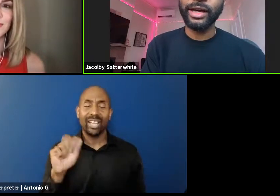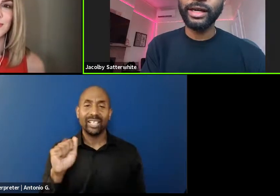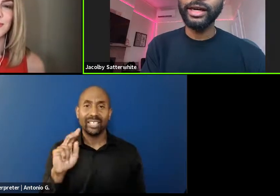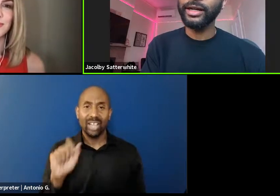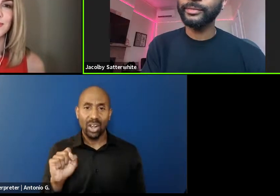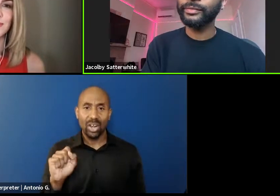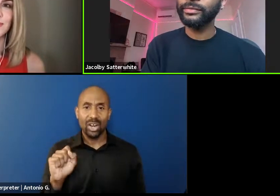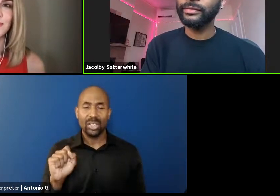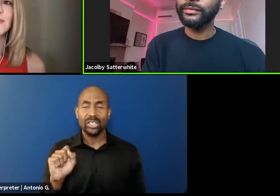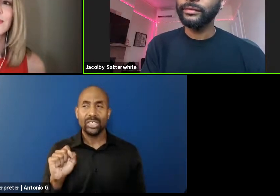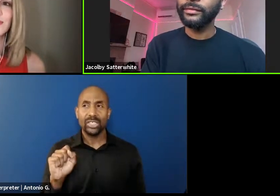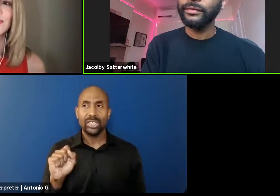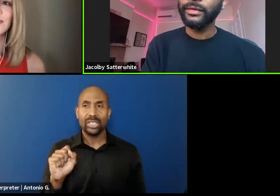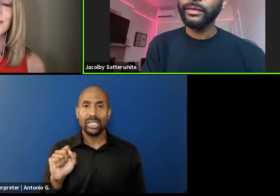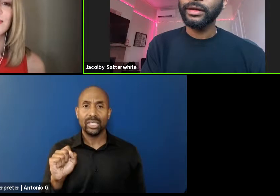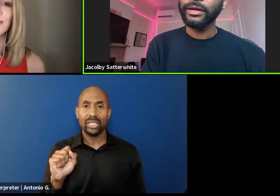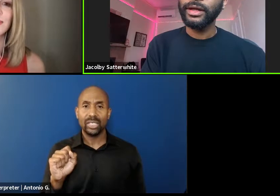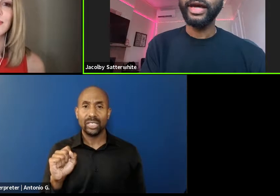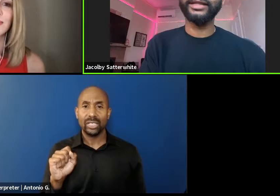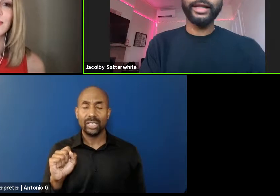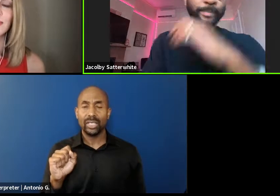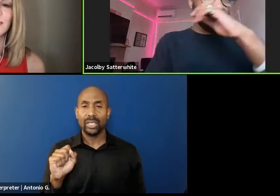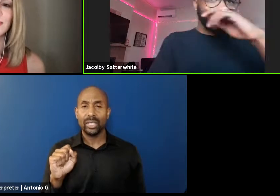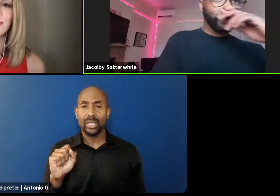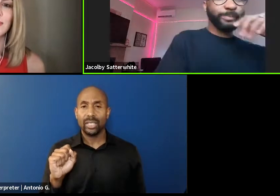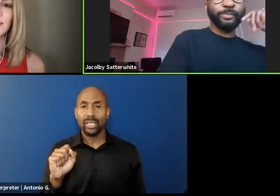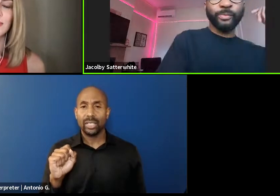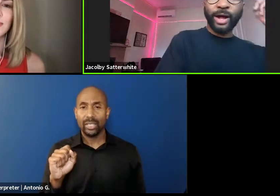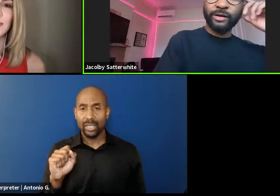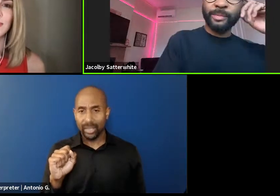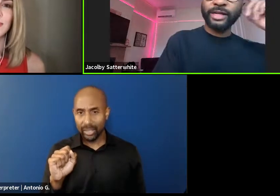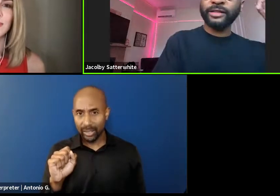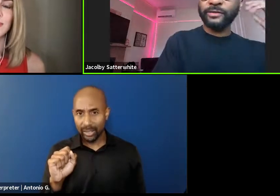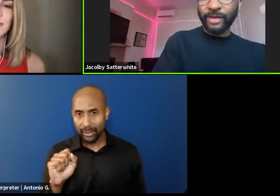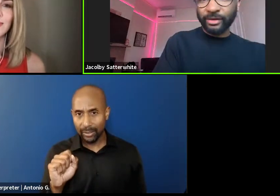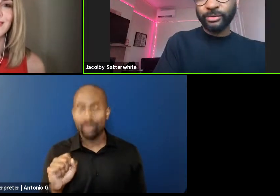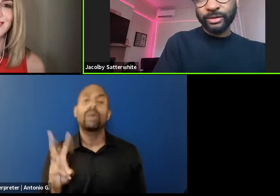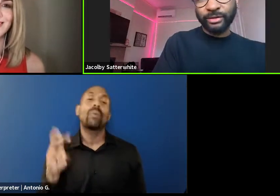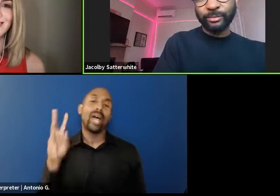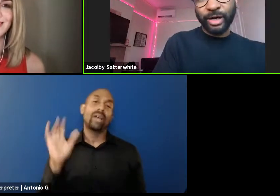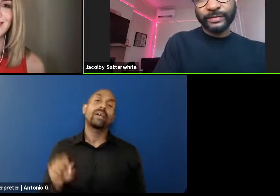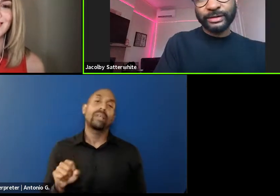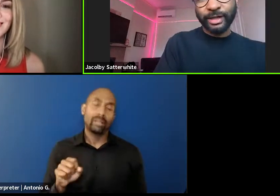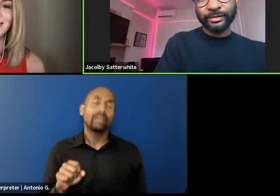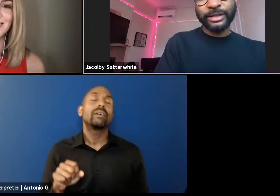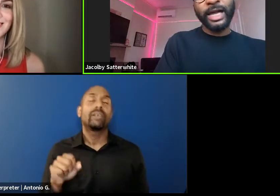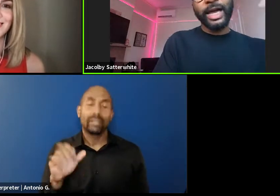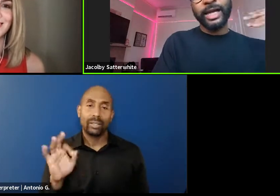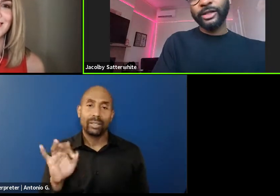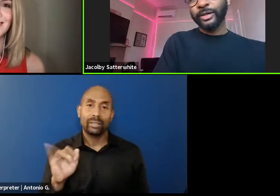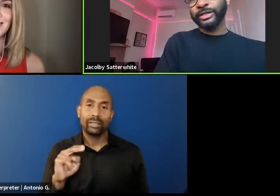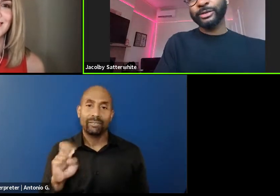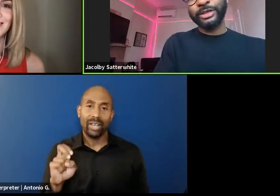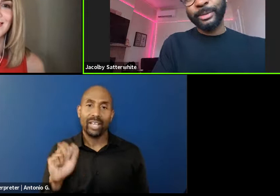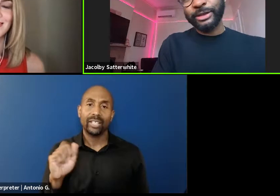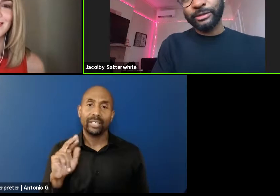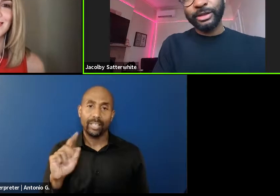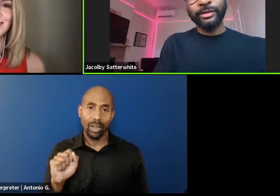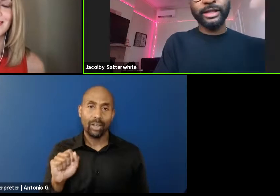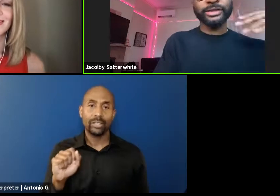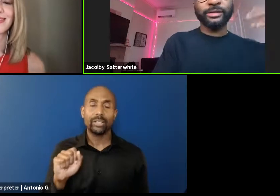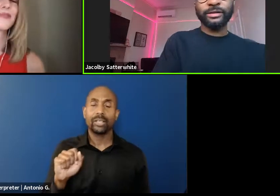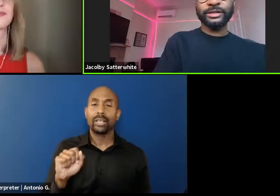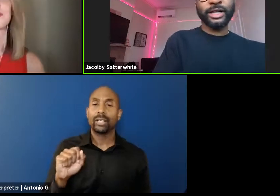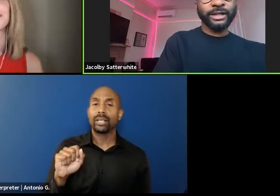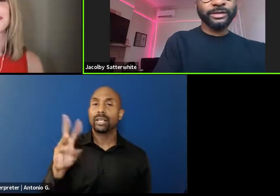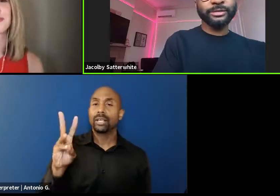think. Yeah. Yeah, I did. I made it at the Fine Arts Work Center in Provincetown. I had a green screen in my studio